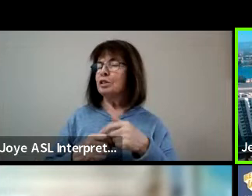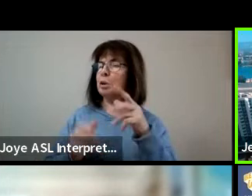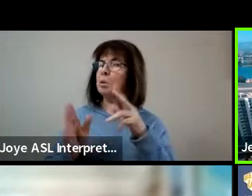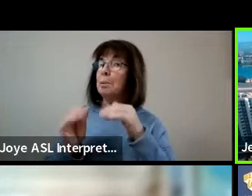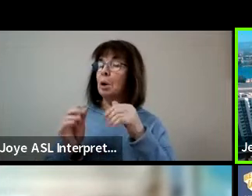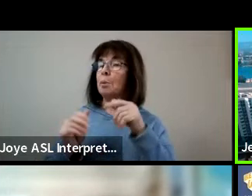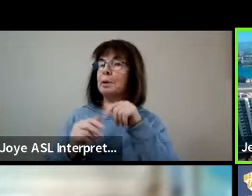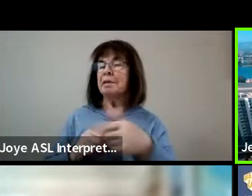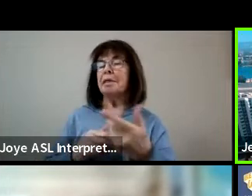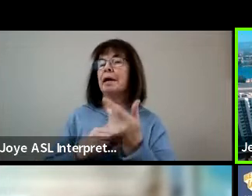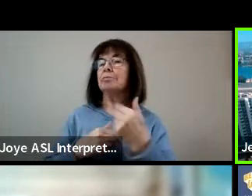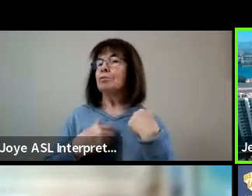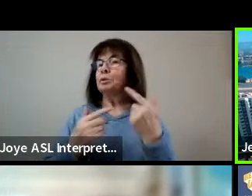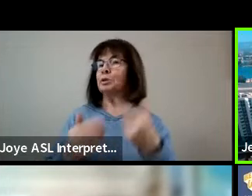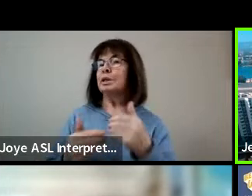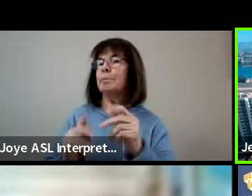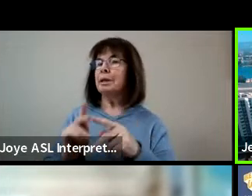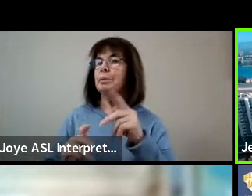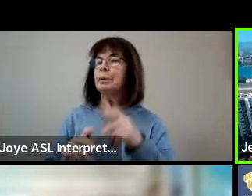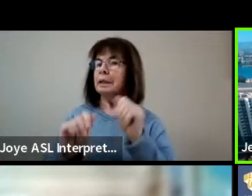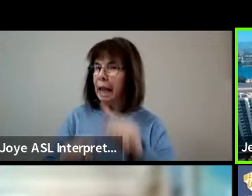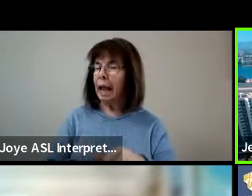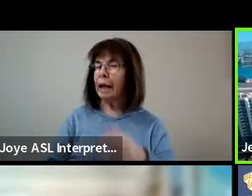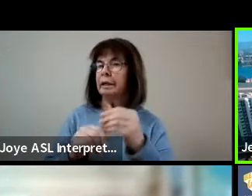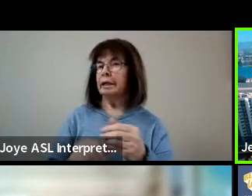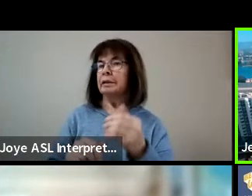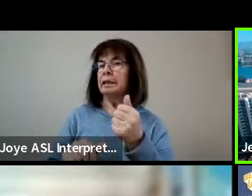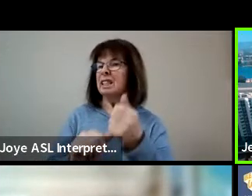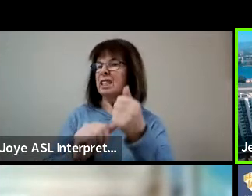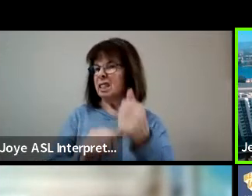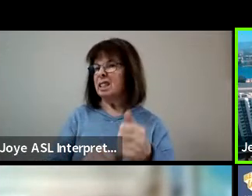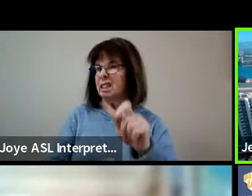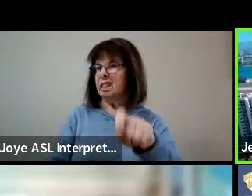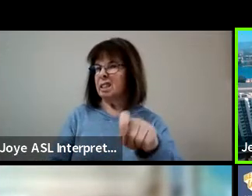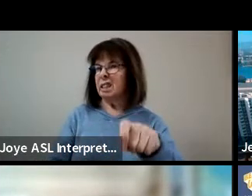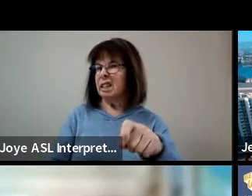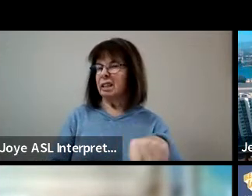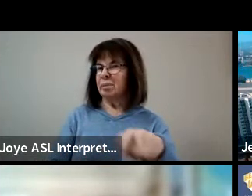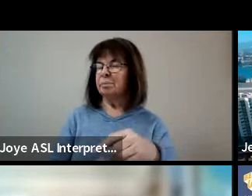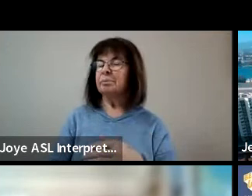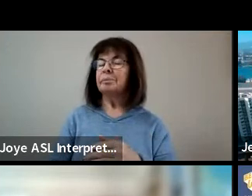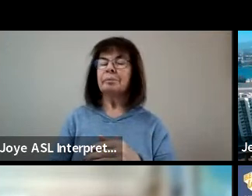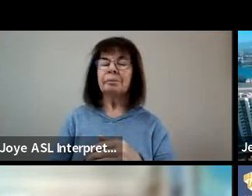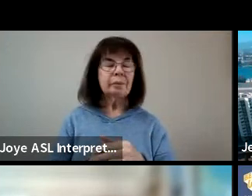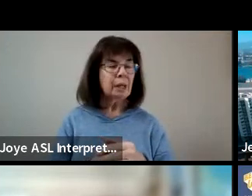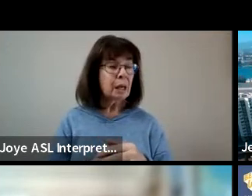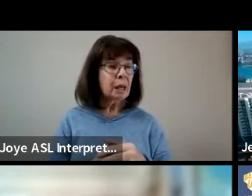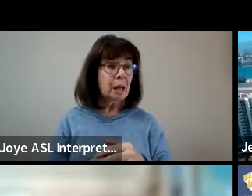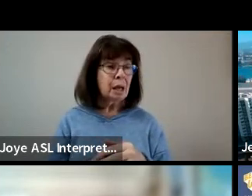to get the assistance that they need, but we're definitely going to keep a close eye on that. So Jennifer, initially, wasn't